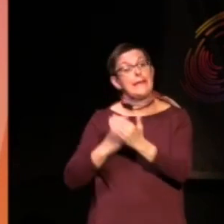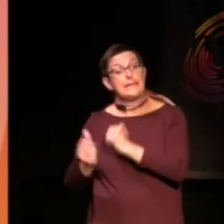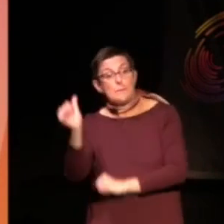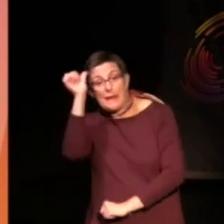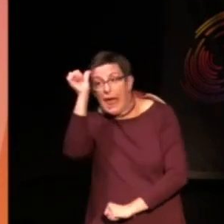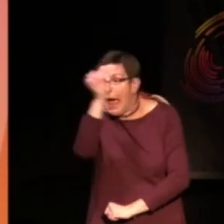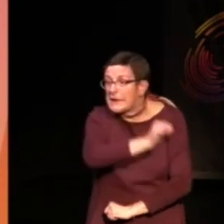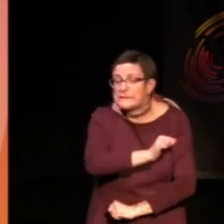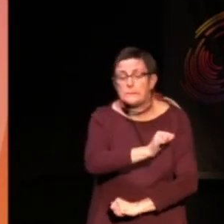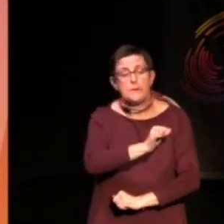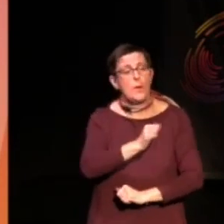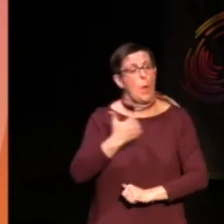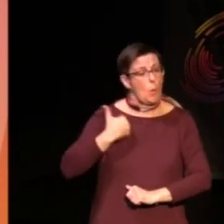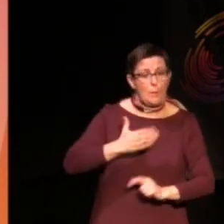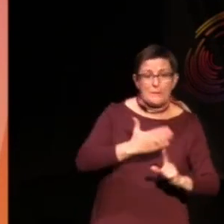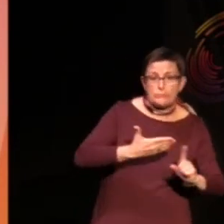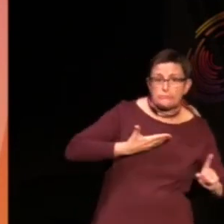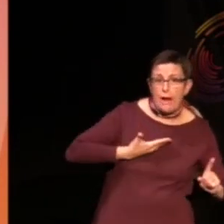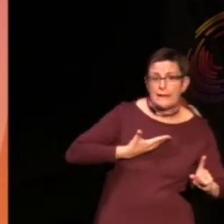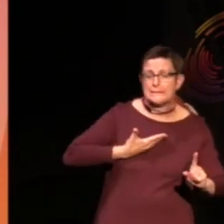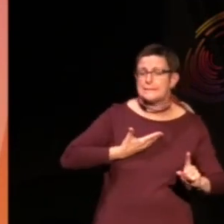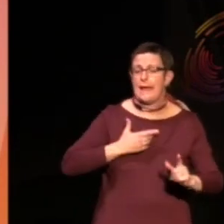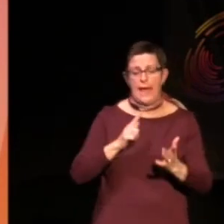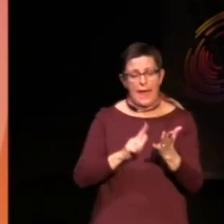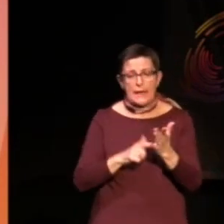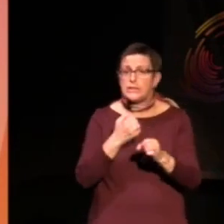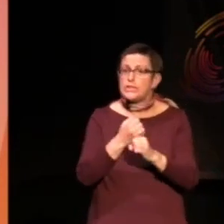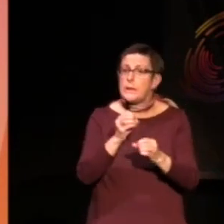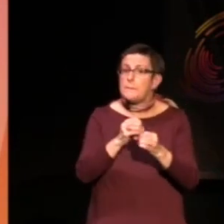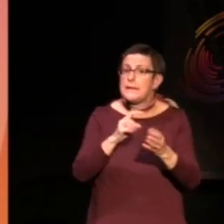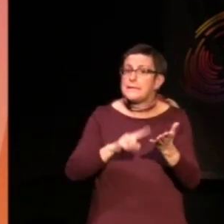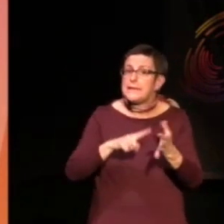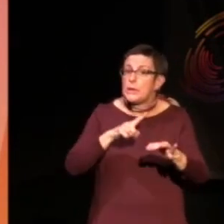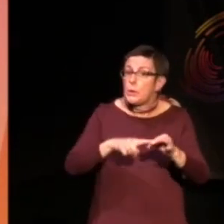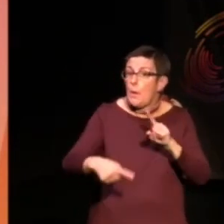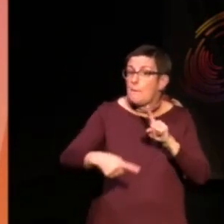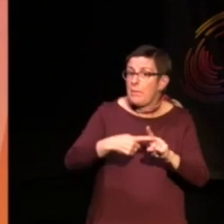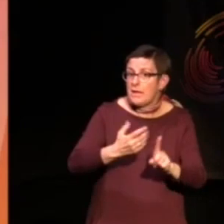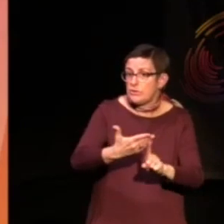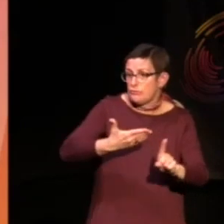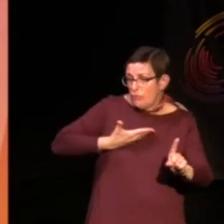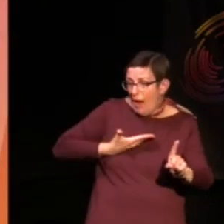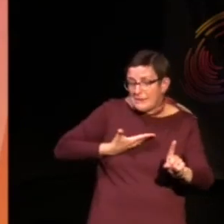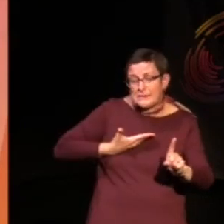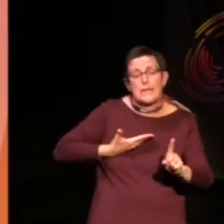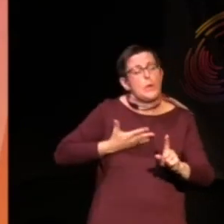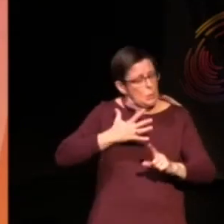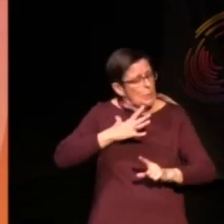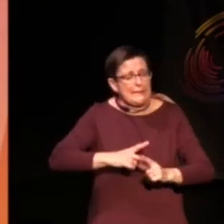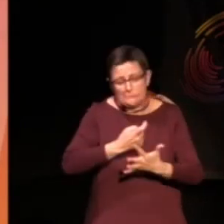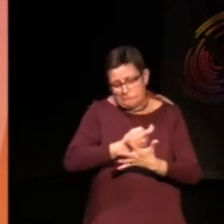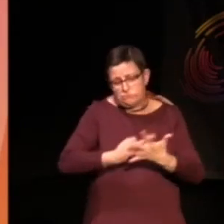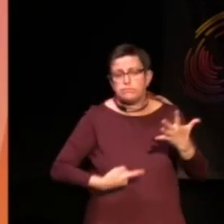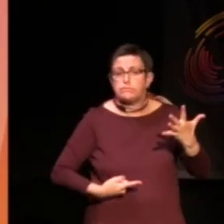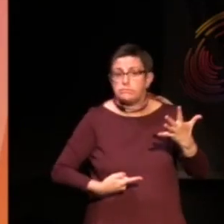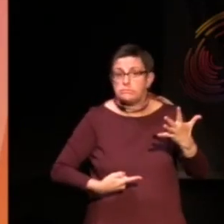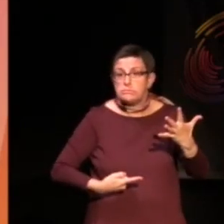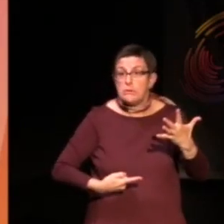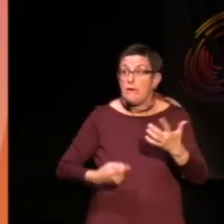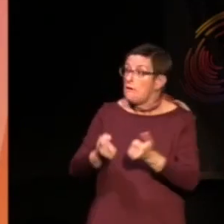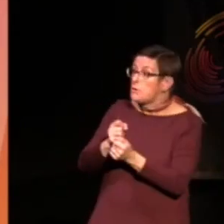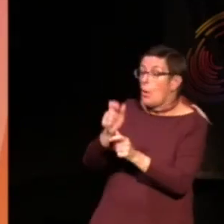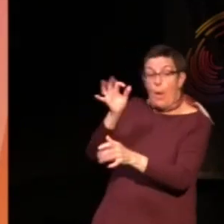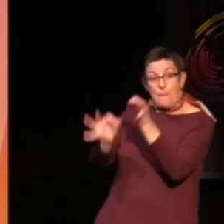rights, LGBTQ+ rights. When democratic norms and institutions are broken and the language of politics